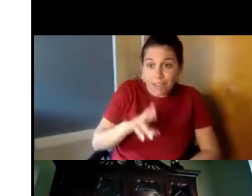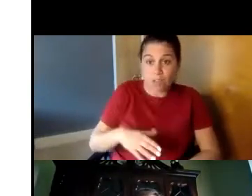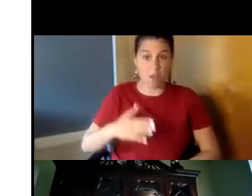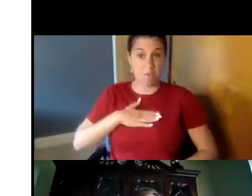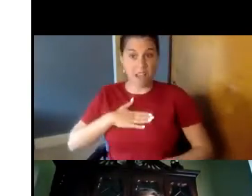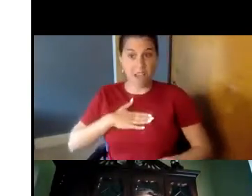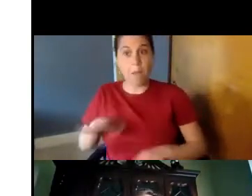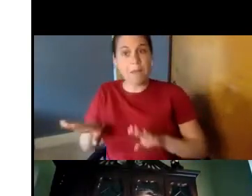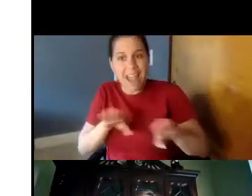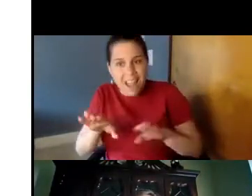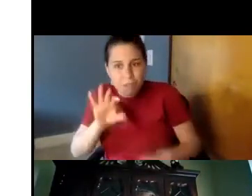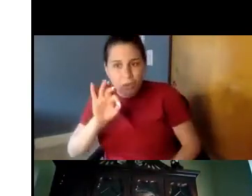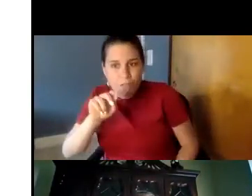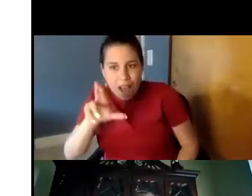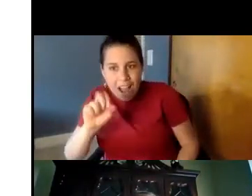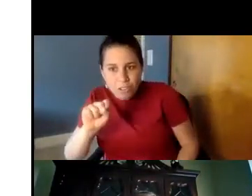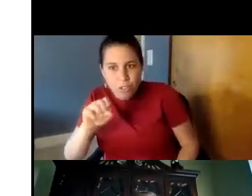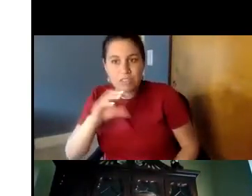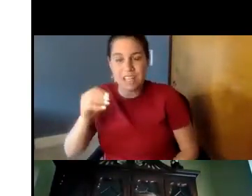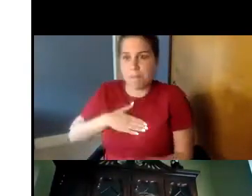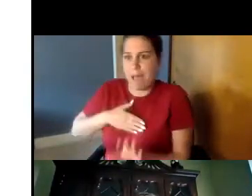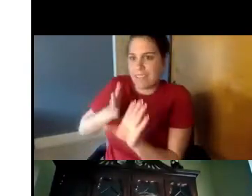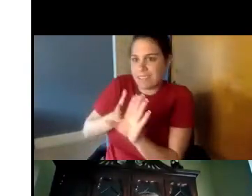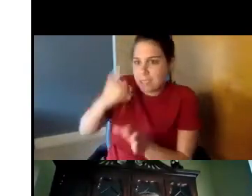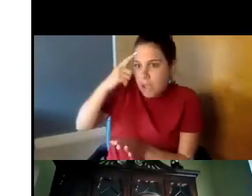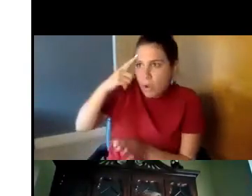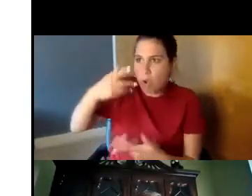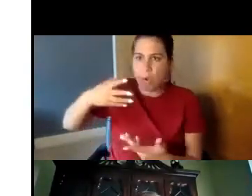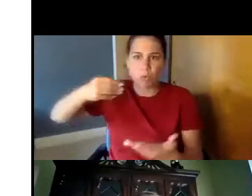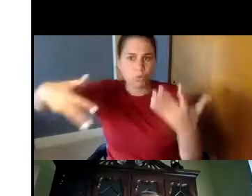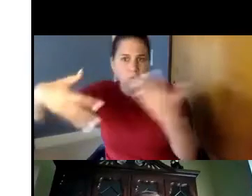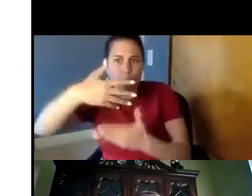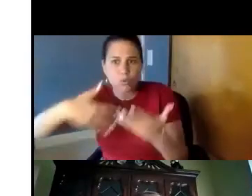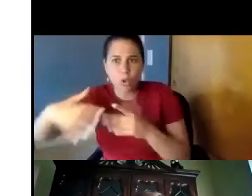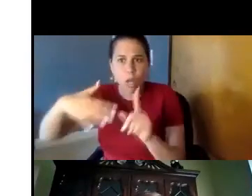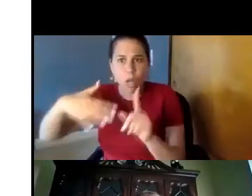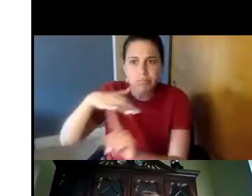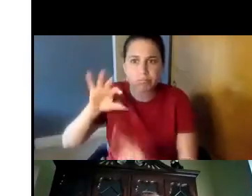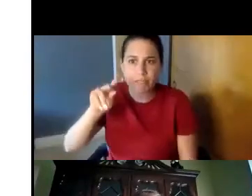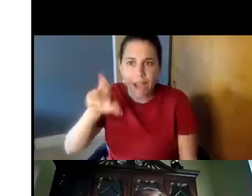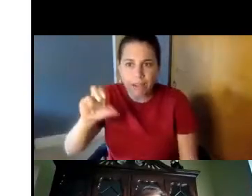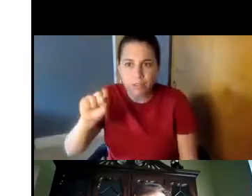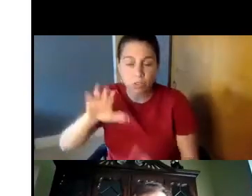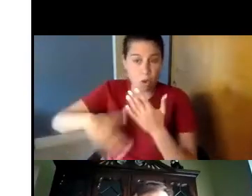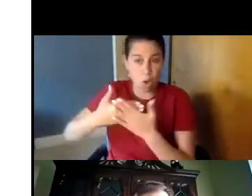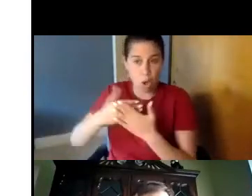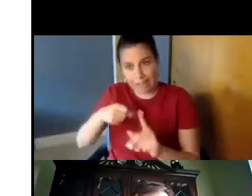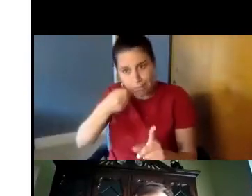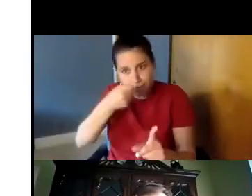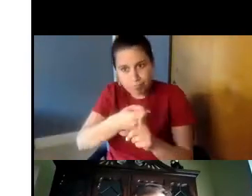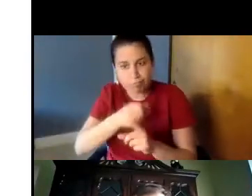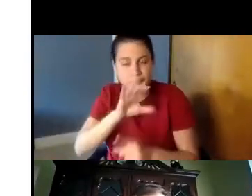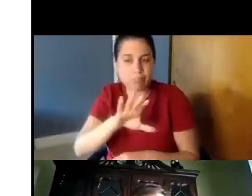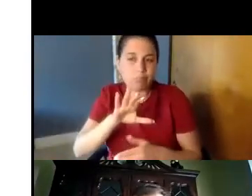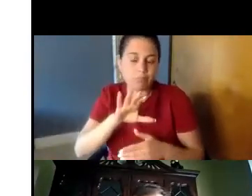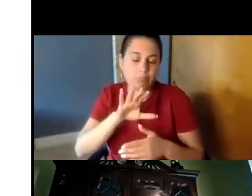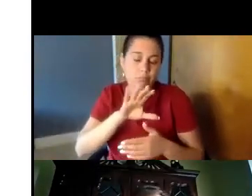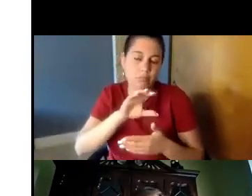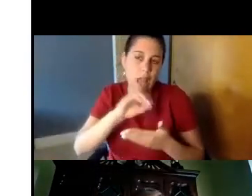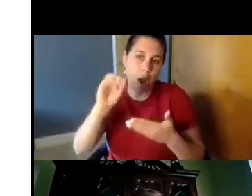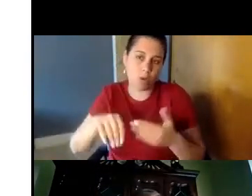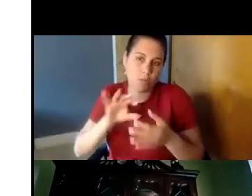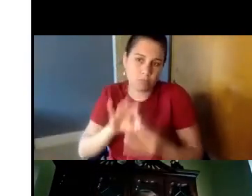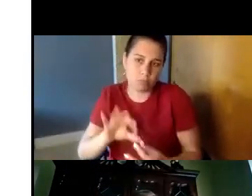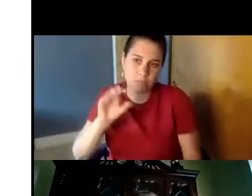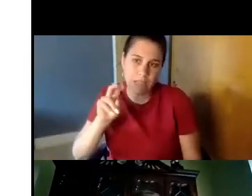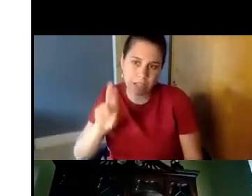smoking, and their own psychosocial factors like stress that could impact their cancer-related outcomes. They also